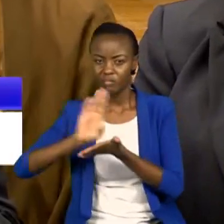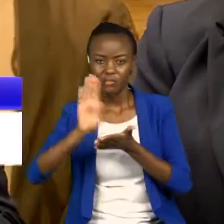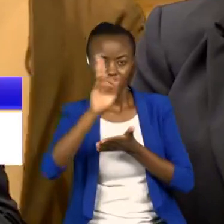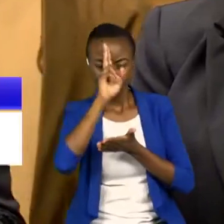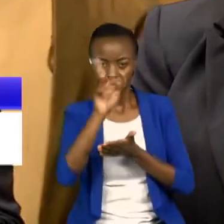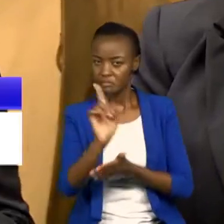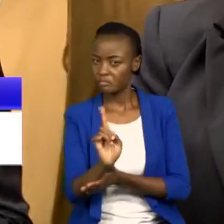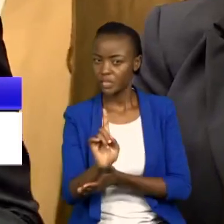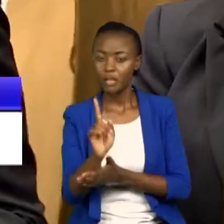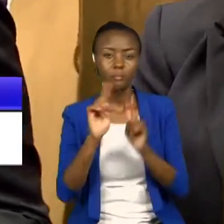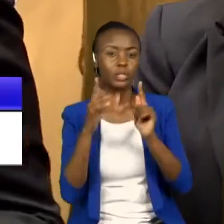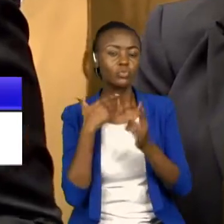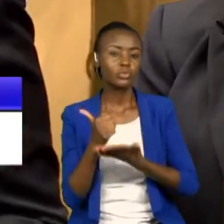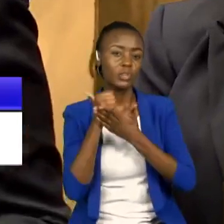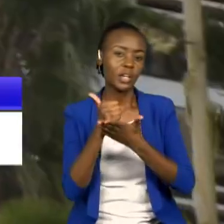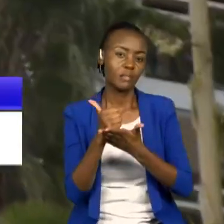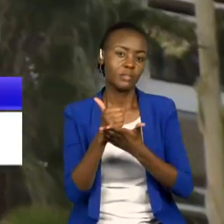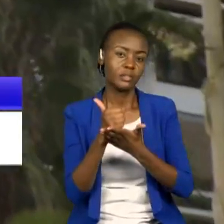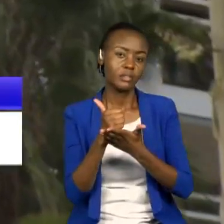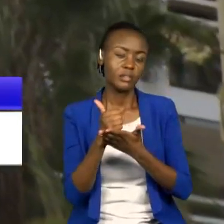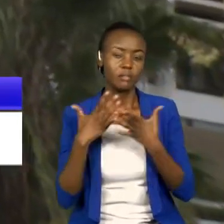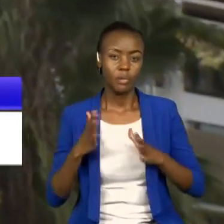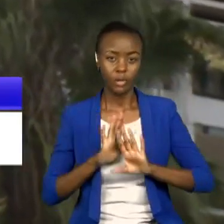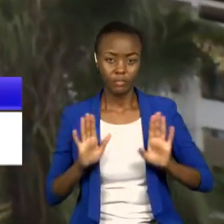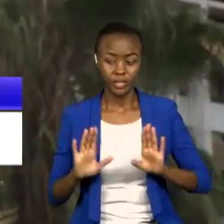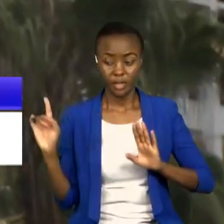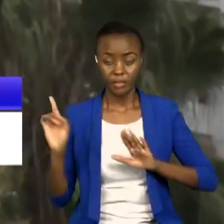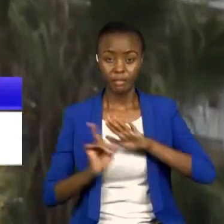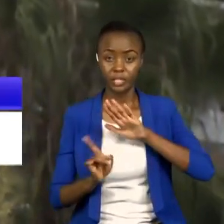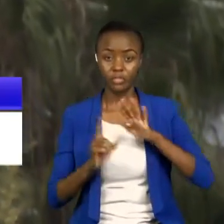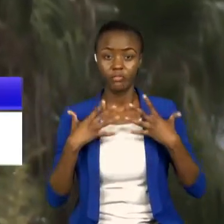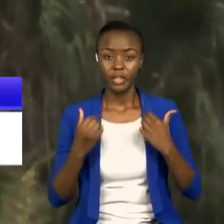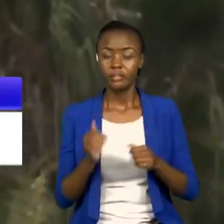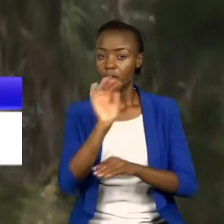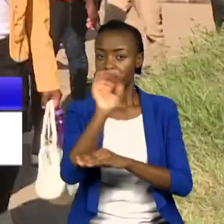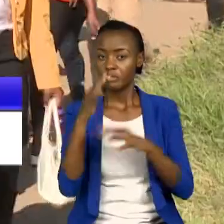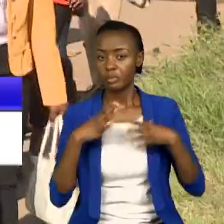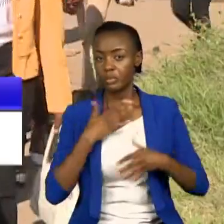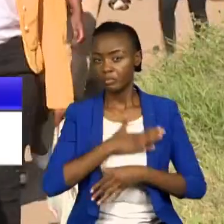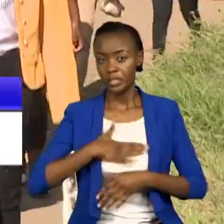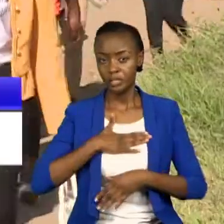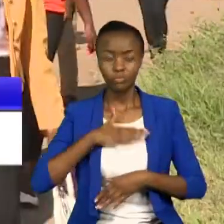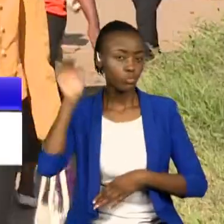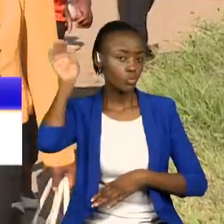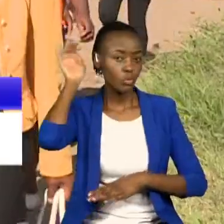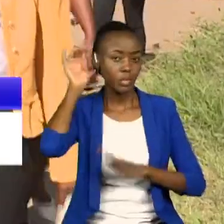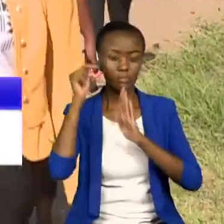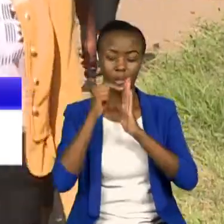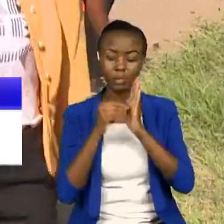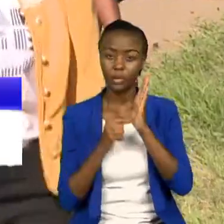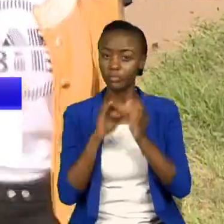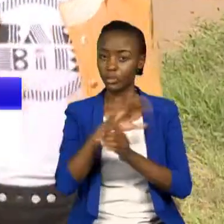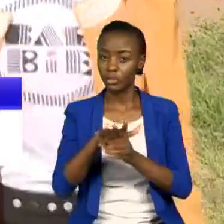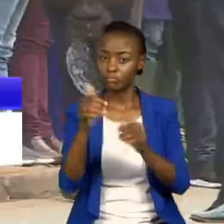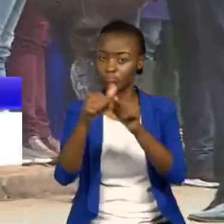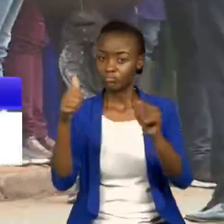best we can to help each other as Wananchi. The Ministry of Health is now calling on the general public to follow the health protocols to avoid